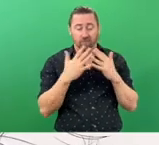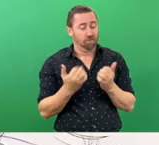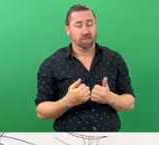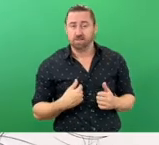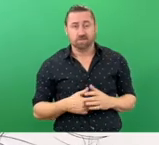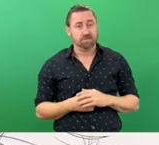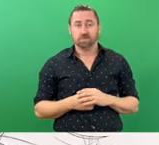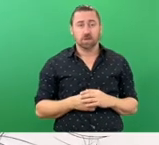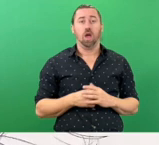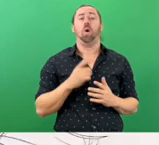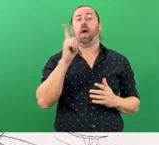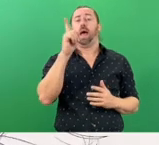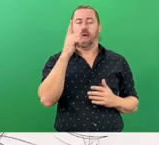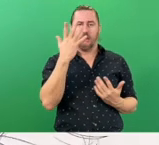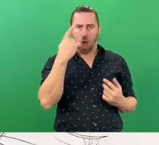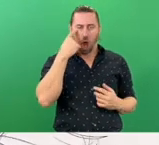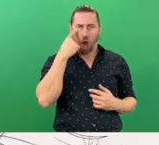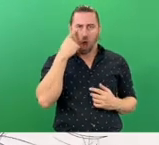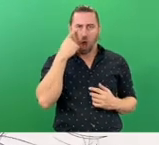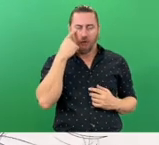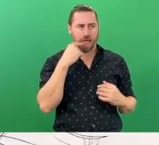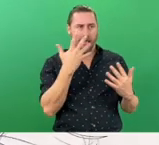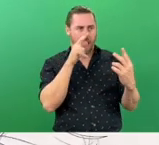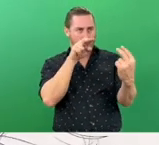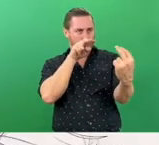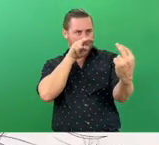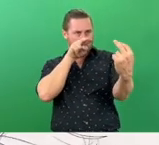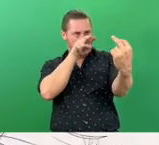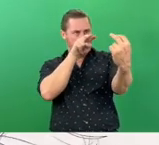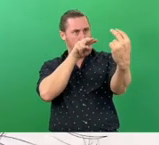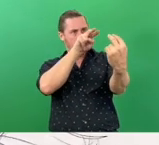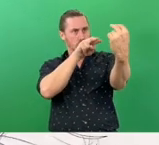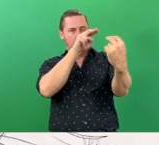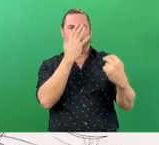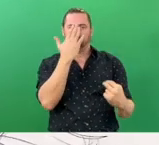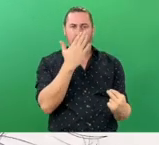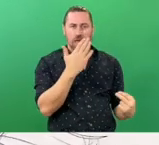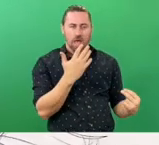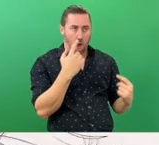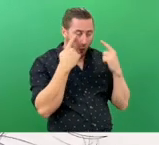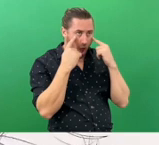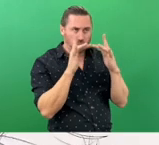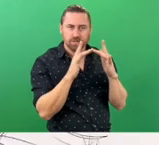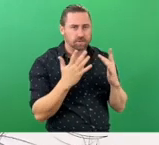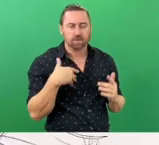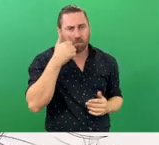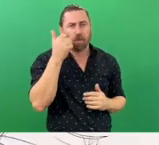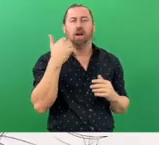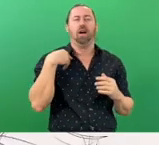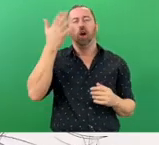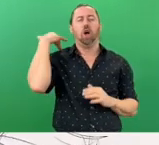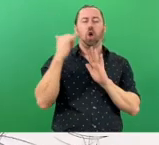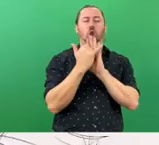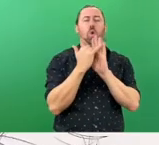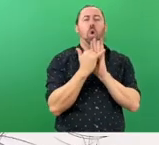things I understand least about mirrors is eye contact. I don't understand how you can make eye contact with somebody in a mirror, but you can. I remember riding the subways in